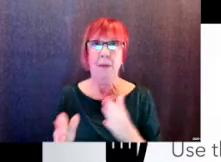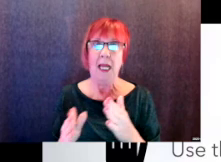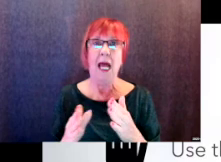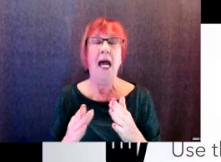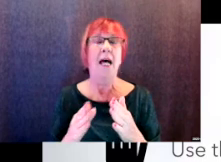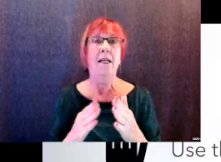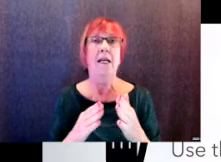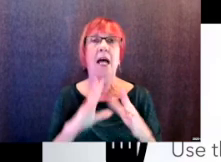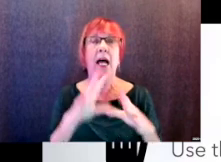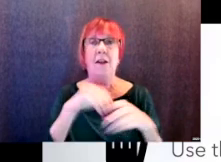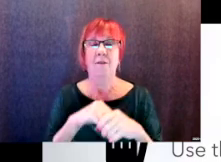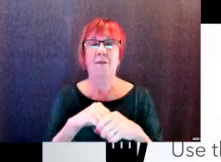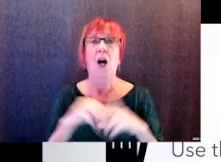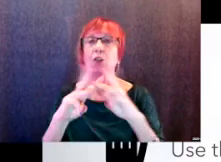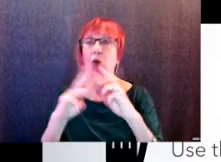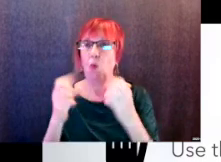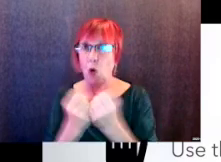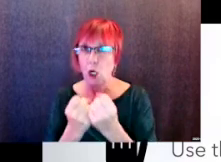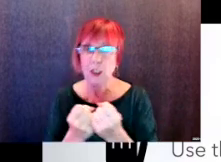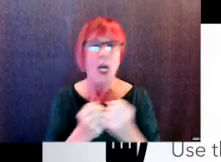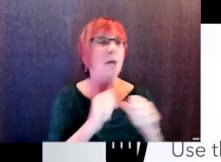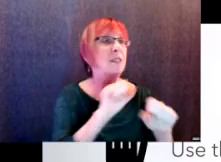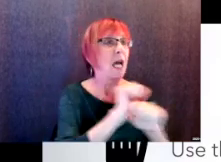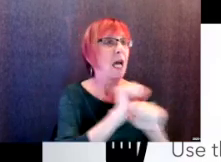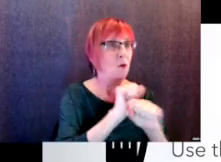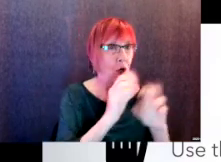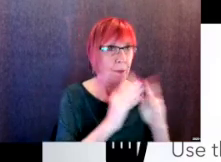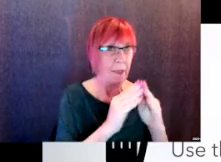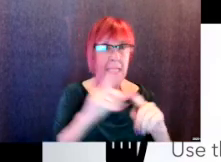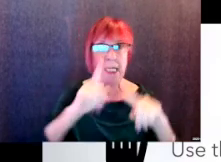press #2 if calling in by phone.